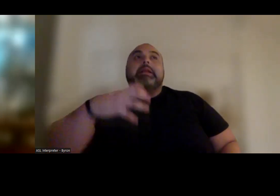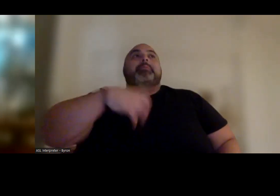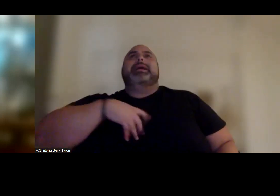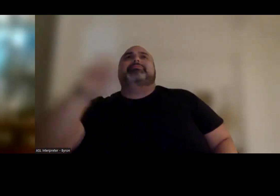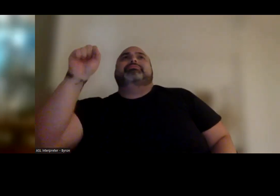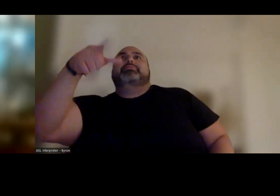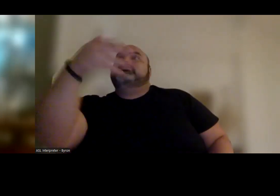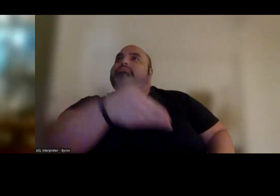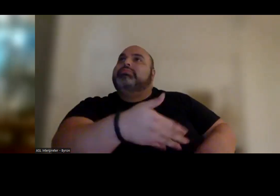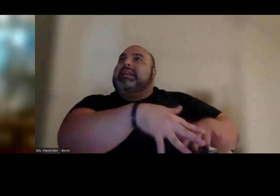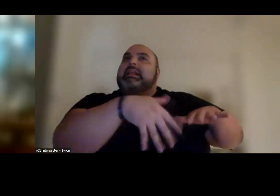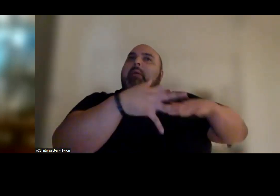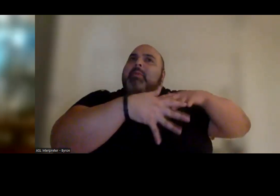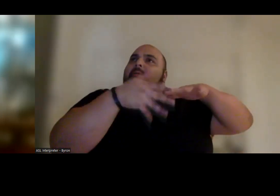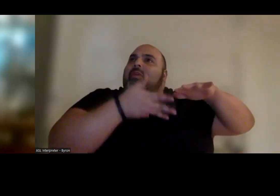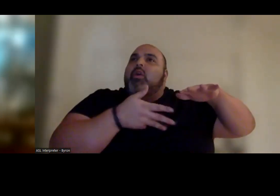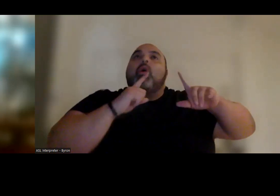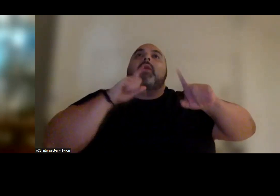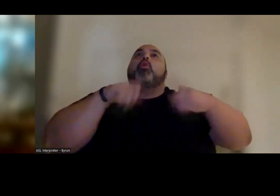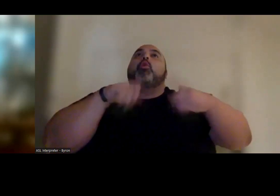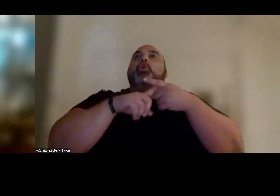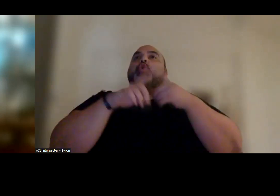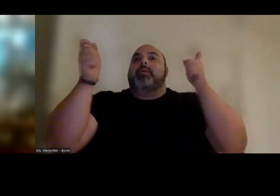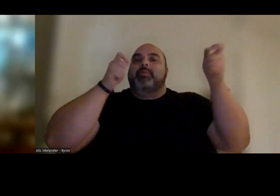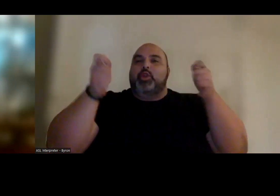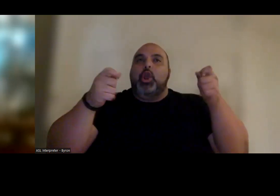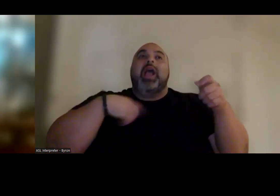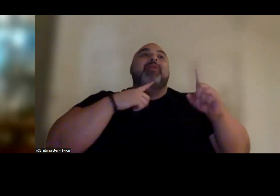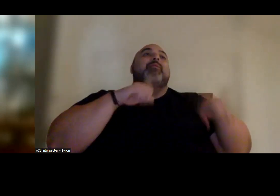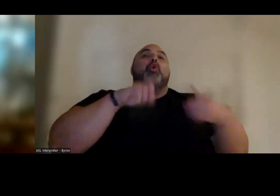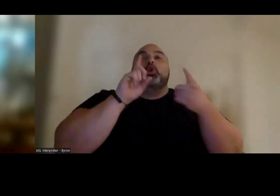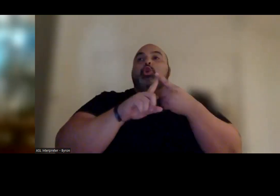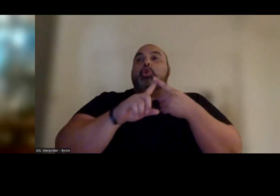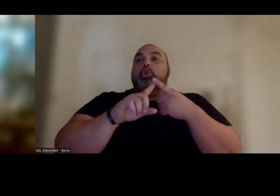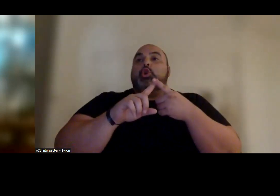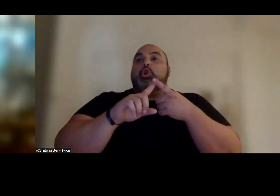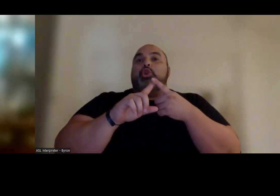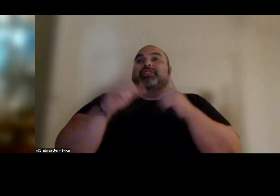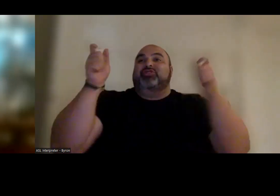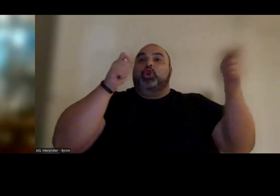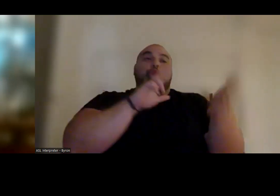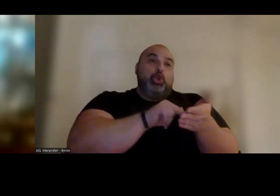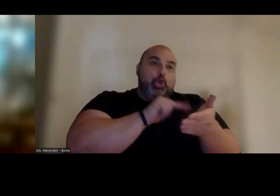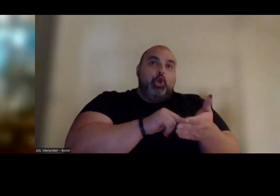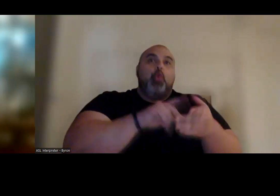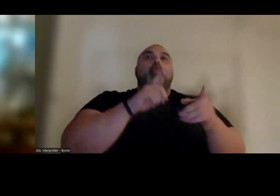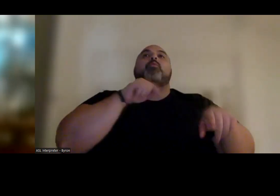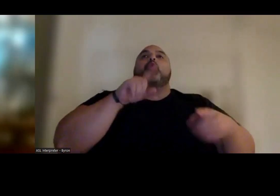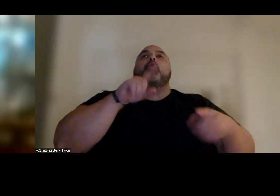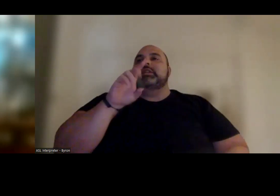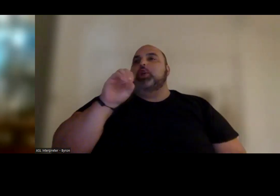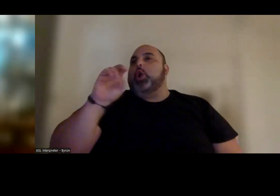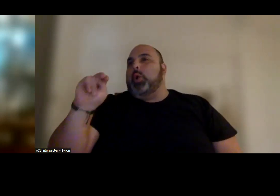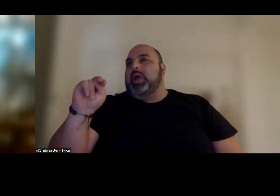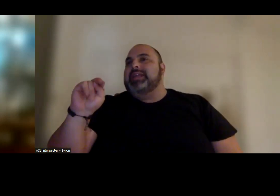to get it addressed. I reported it to the administrator. I reported it to the charge nurses. I reported it to the D.O.N., and it was six